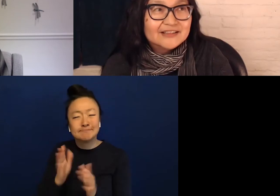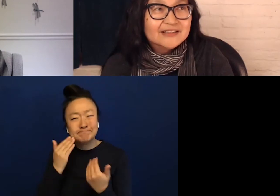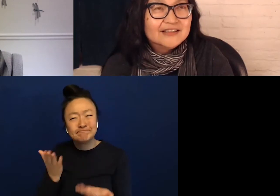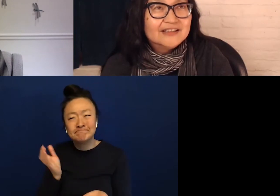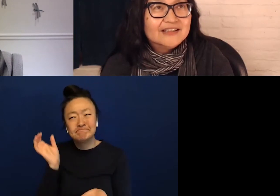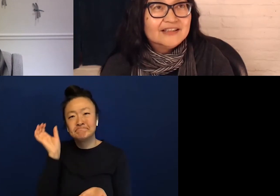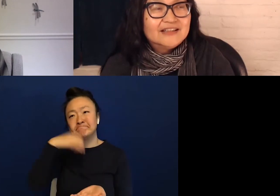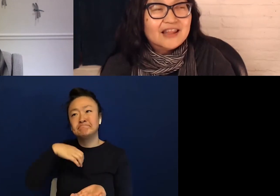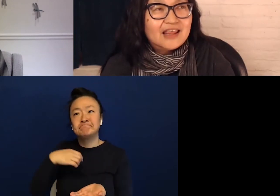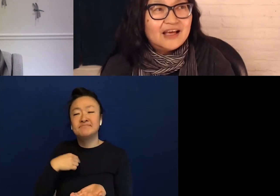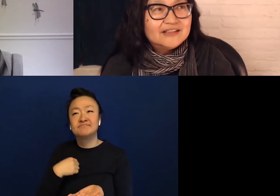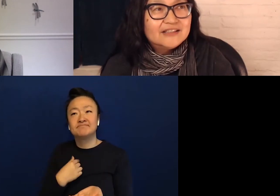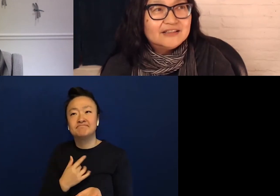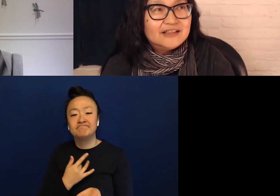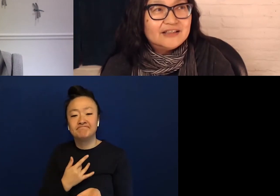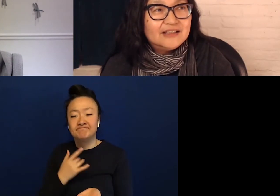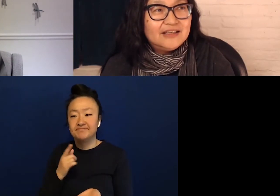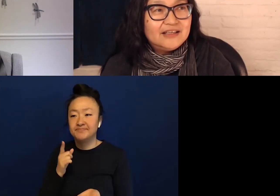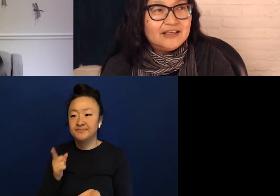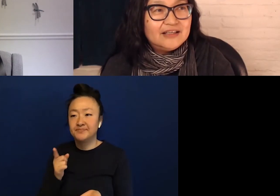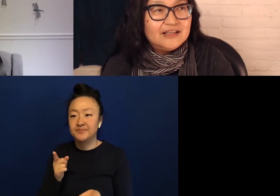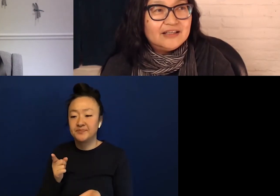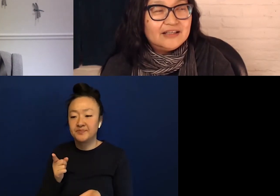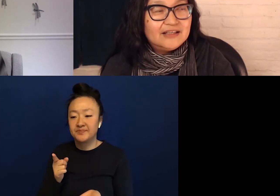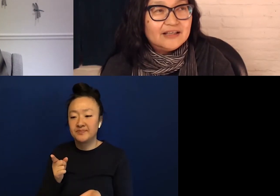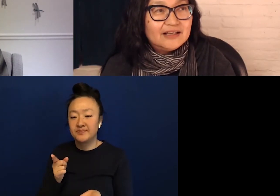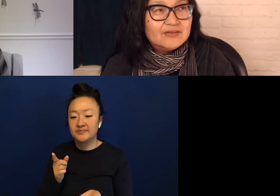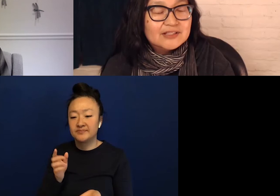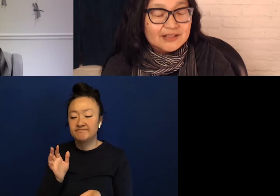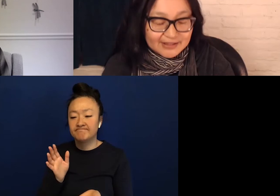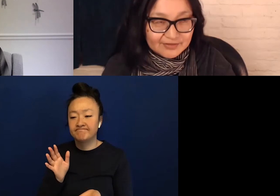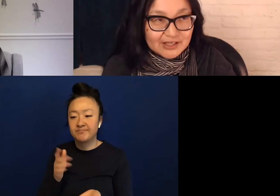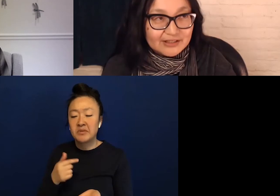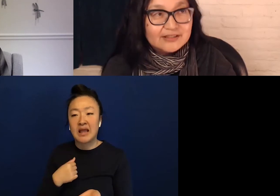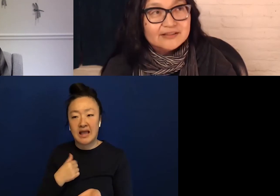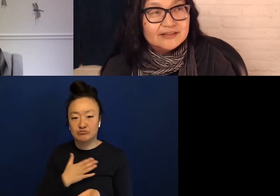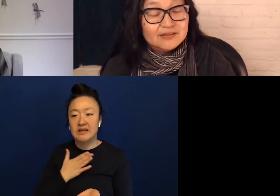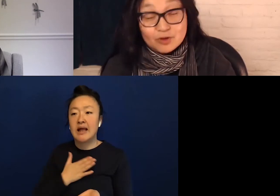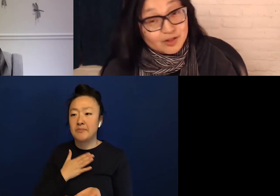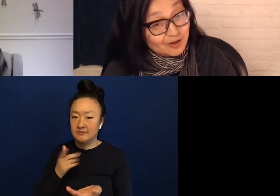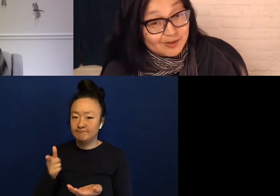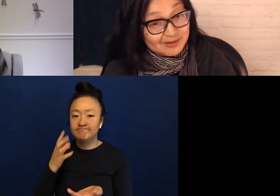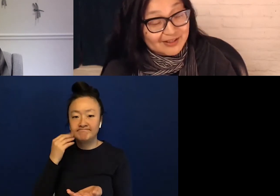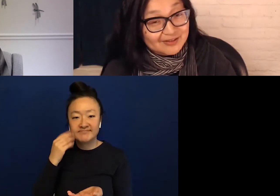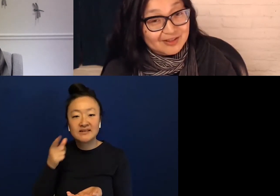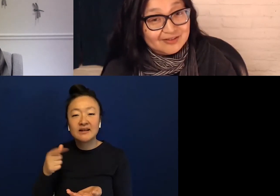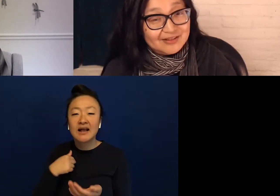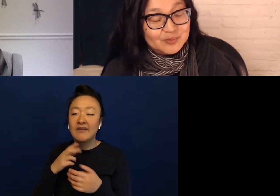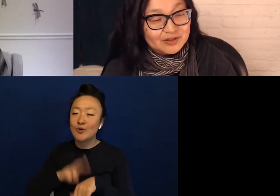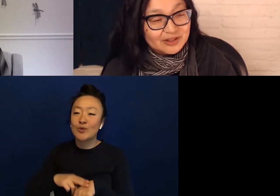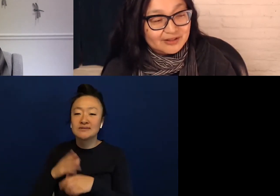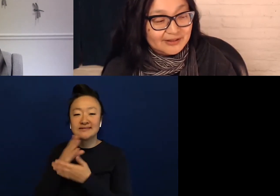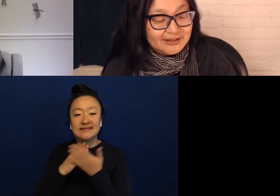like that it. I was glad to have done it. Of course, I used some of the interview